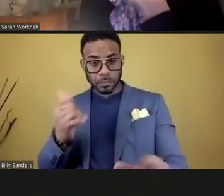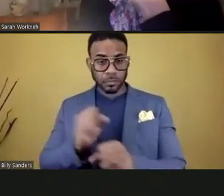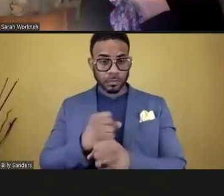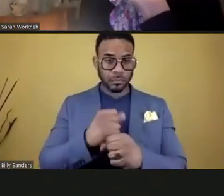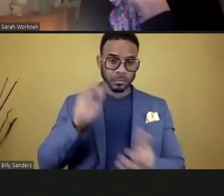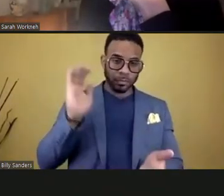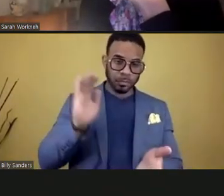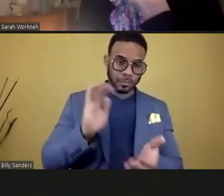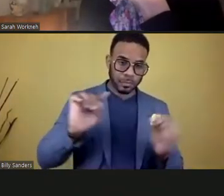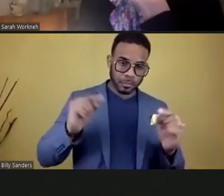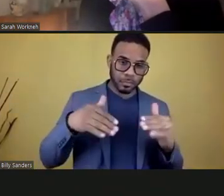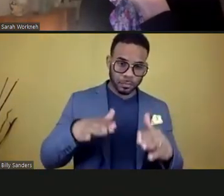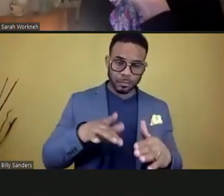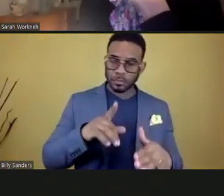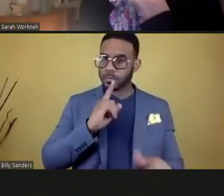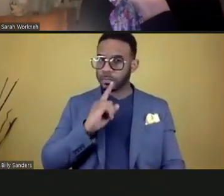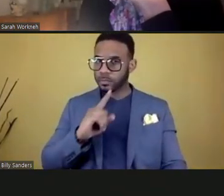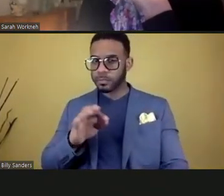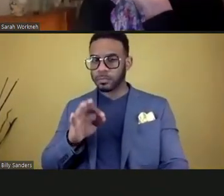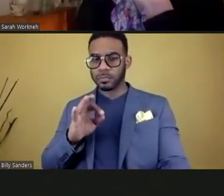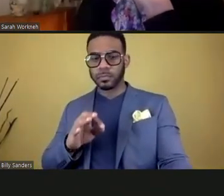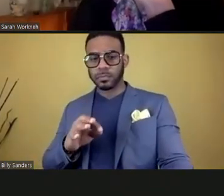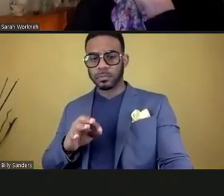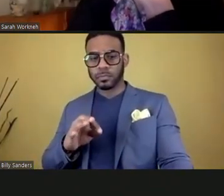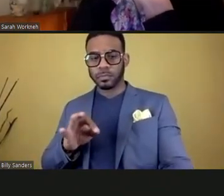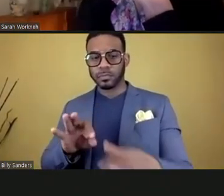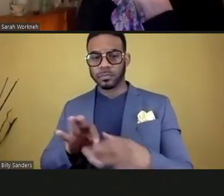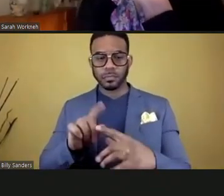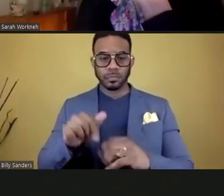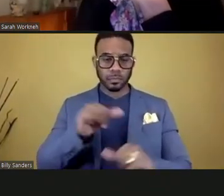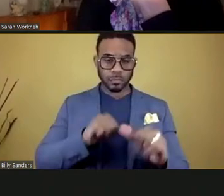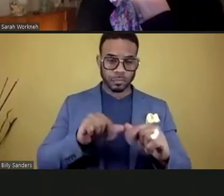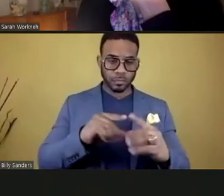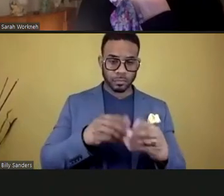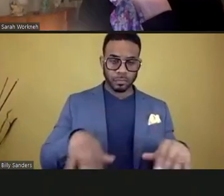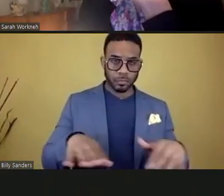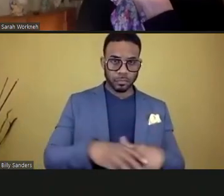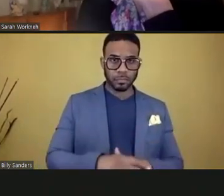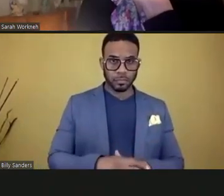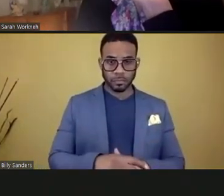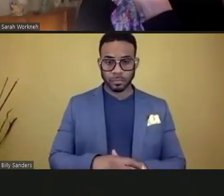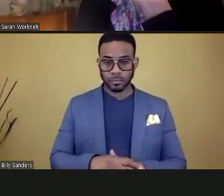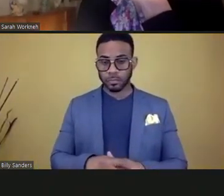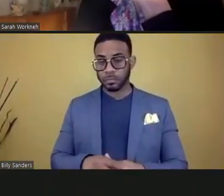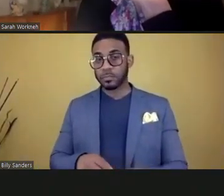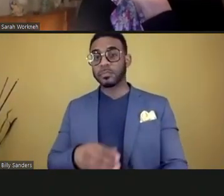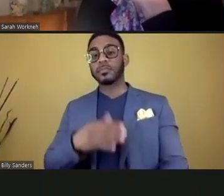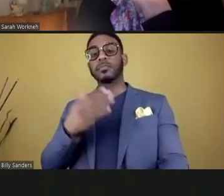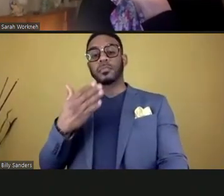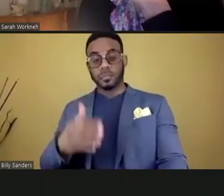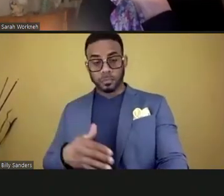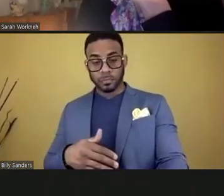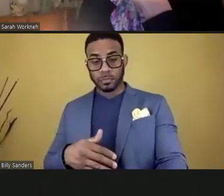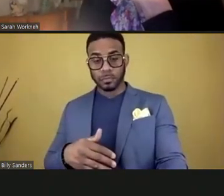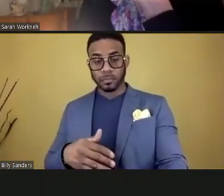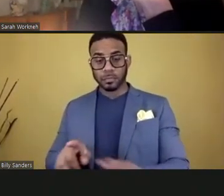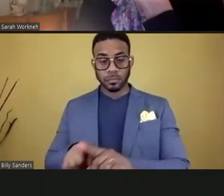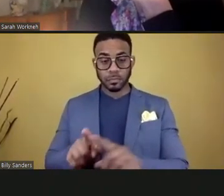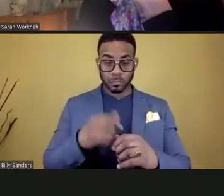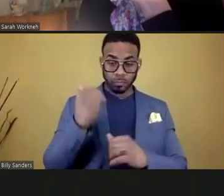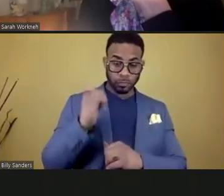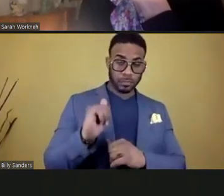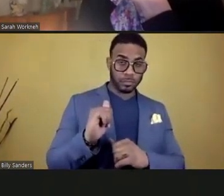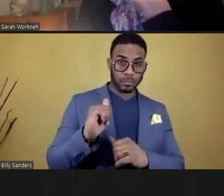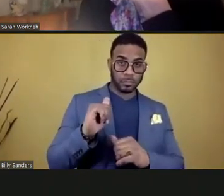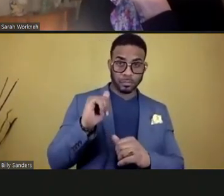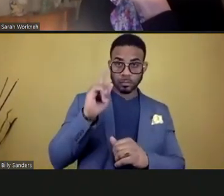less harmful ways of being, relating to one another, to the land. While also refusing the myths,